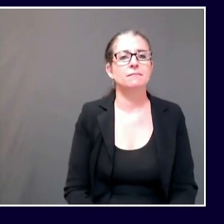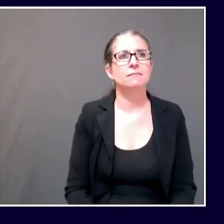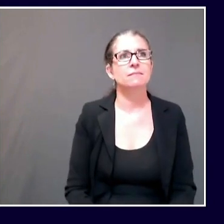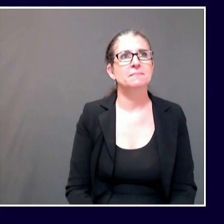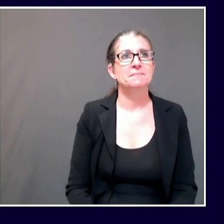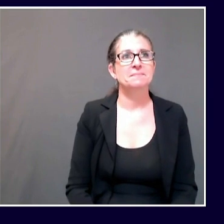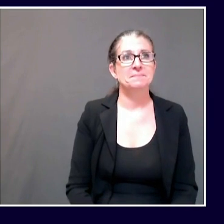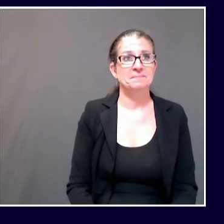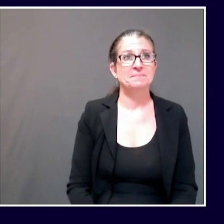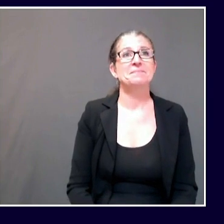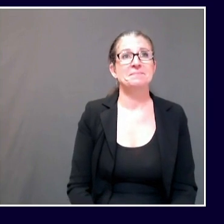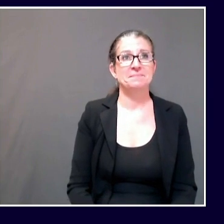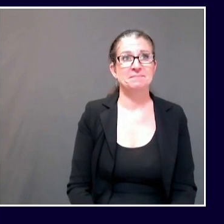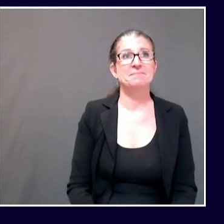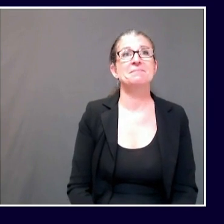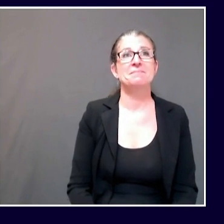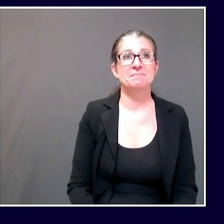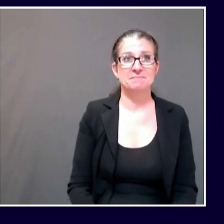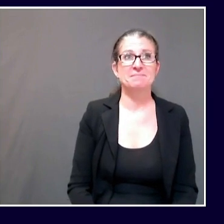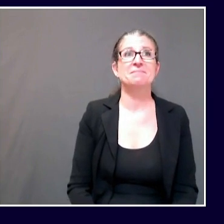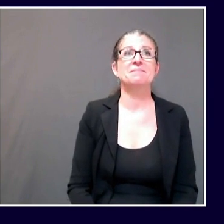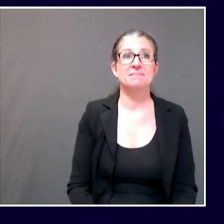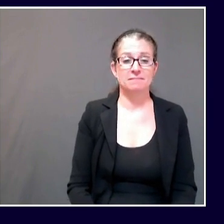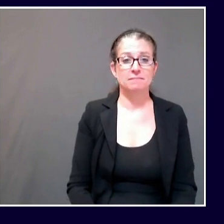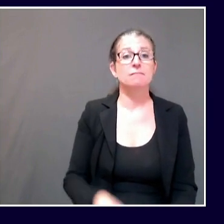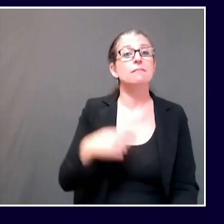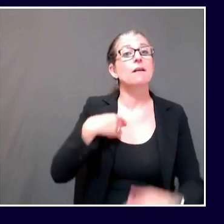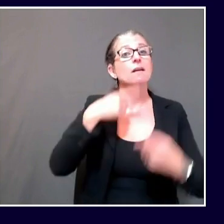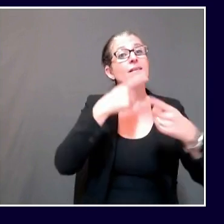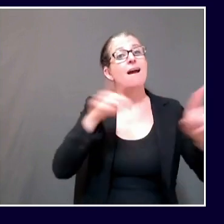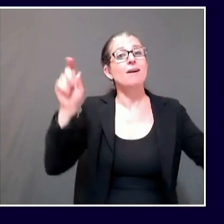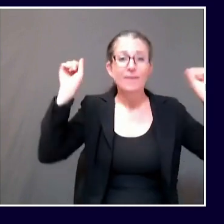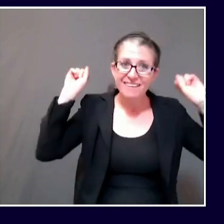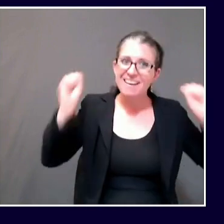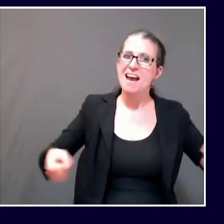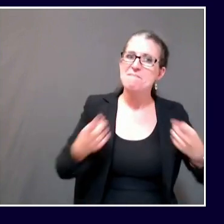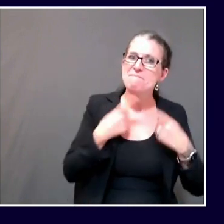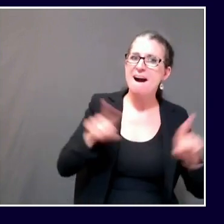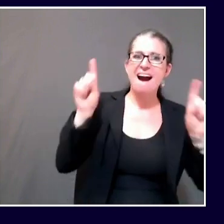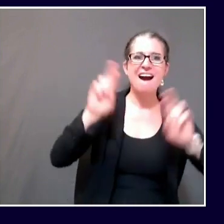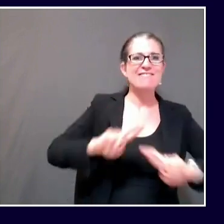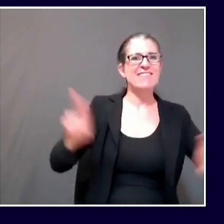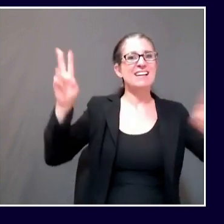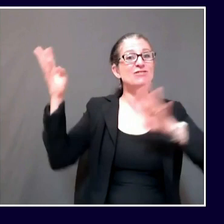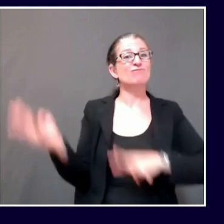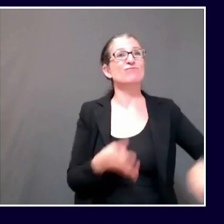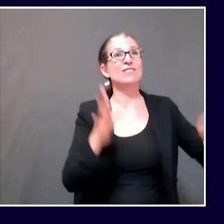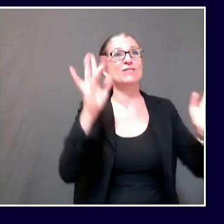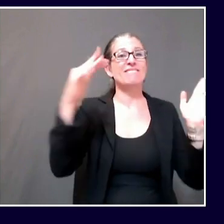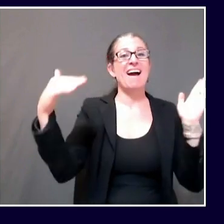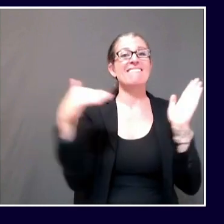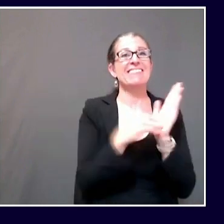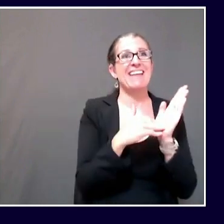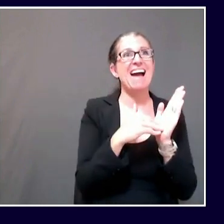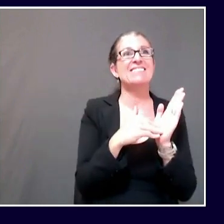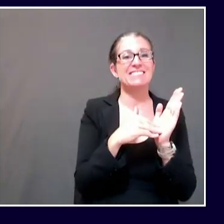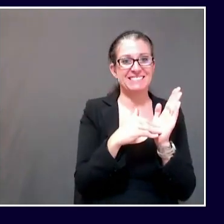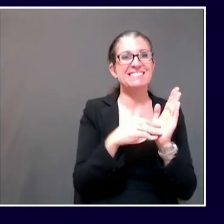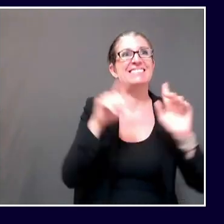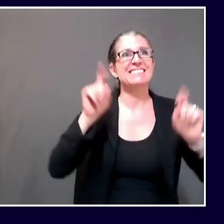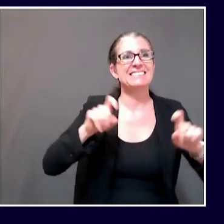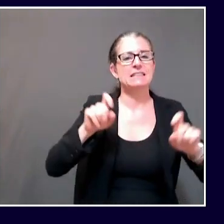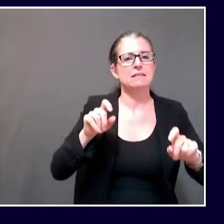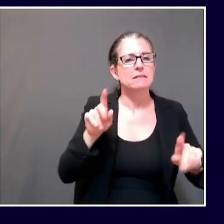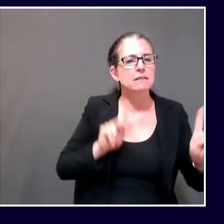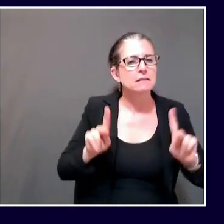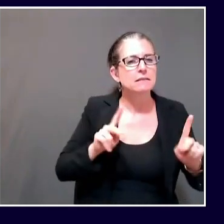capacity. I think it's hard to appreciate on the outside how much work it goes into the kind of capacity the state of Maine